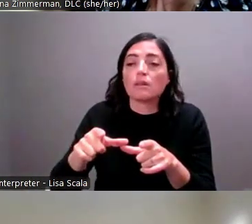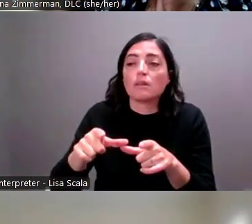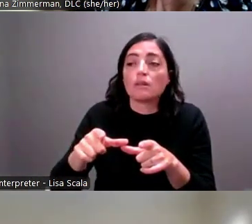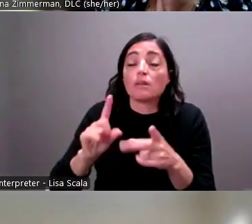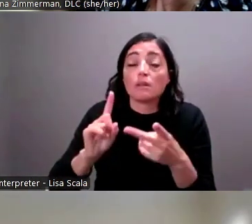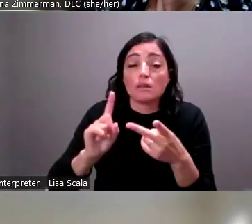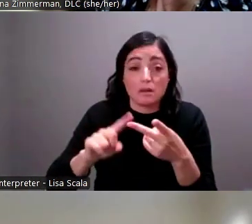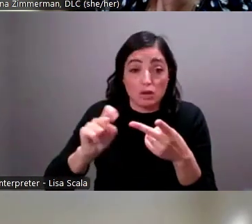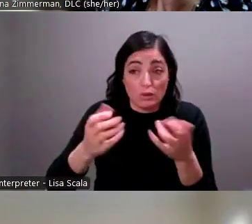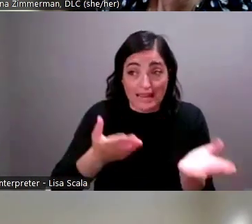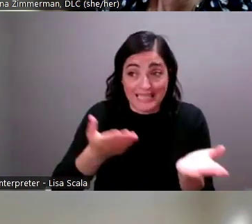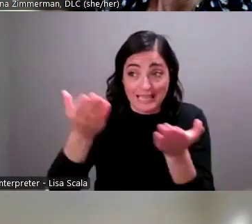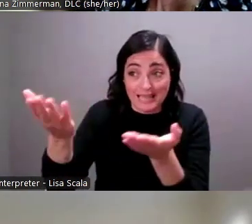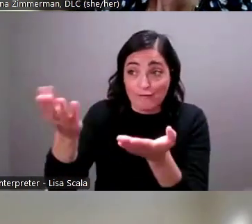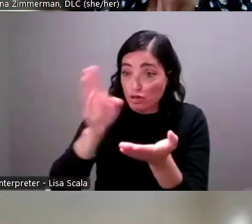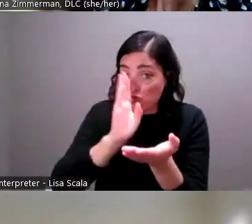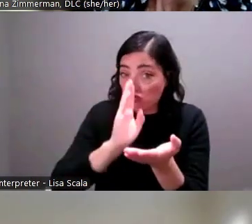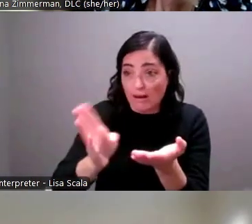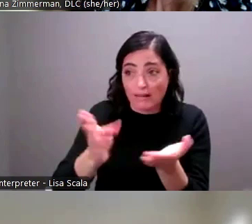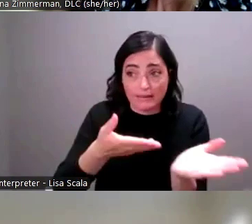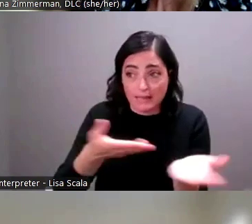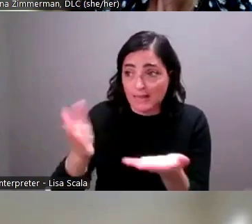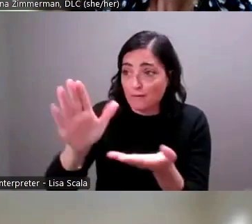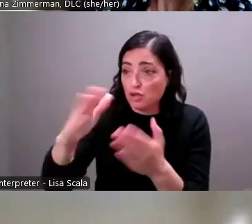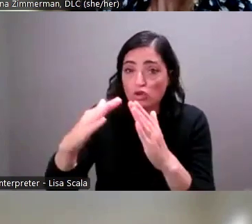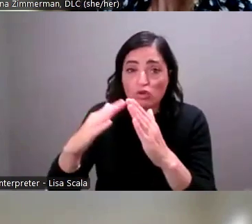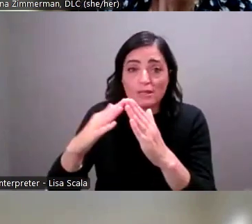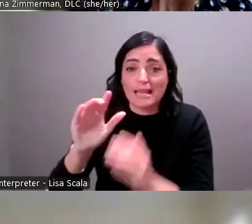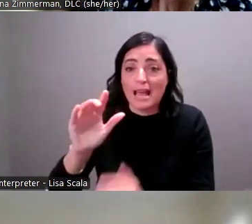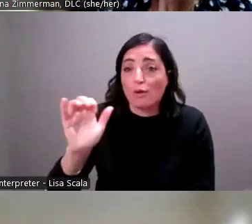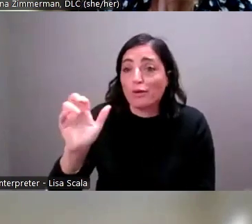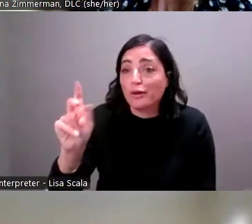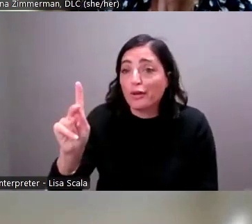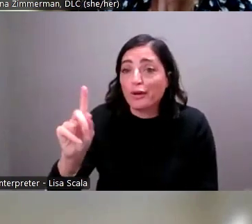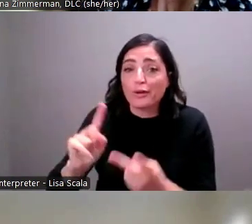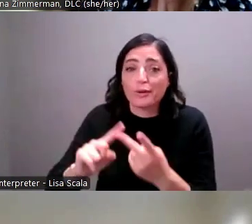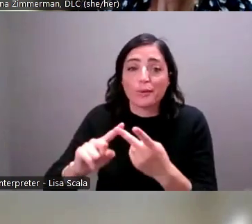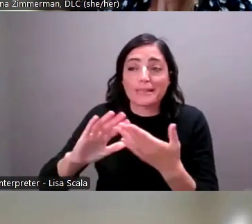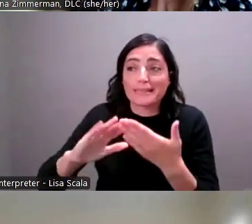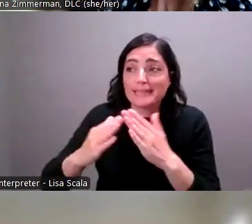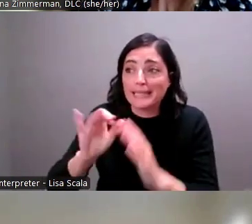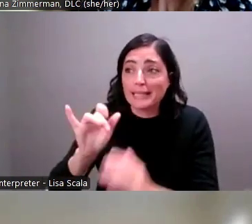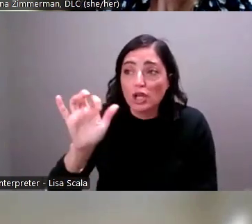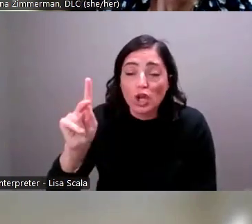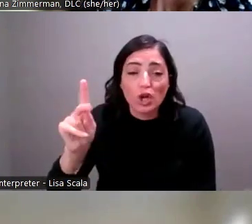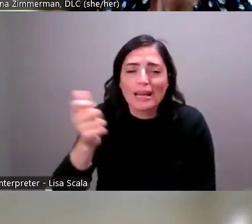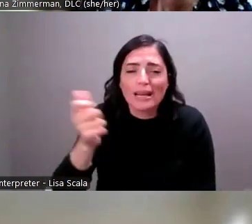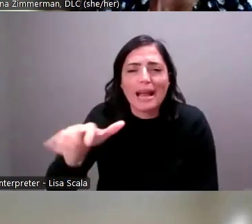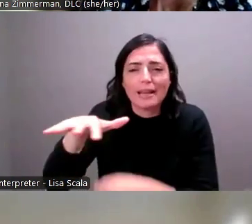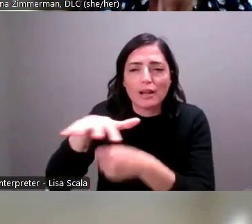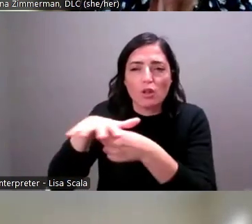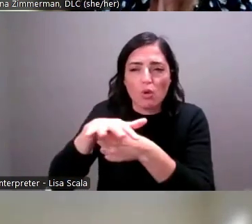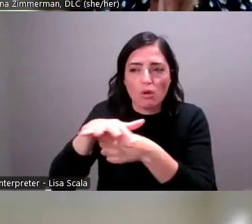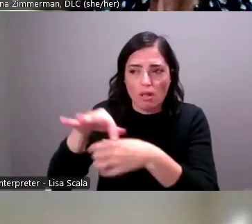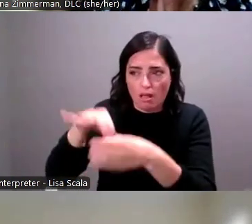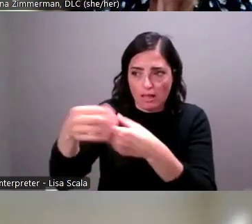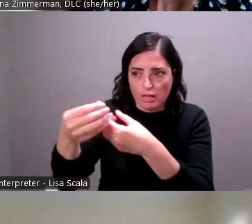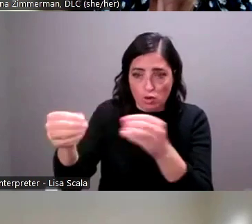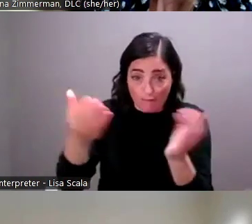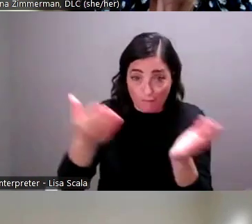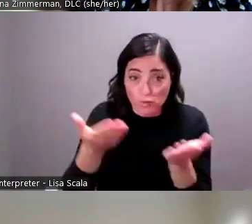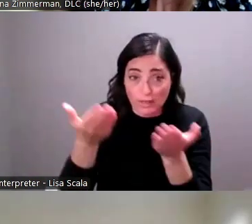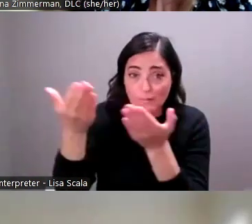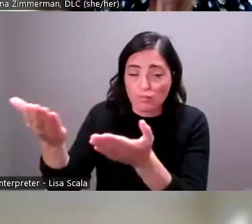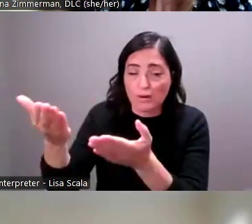You can deliver it directly to like your town clerk or city clerk, any of your local election office by